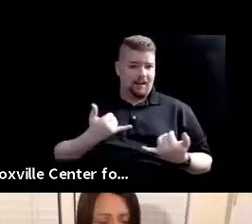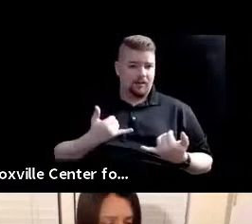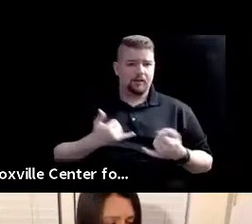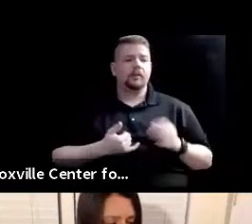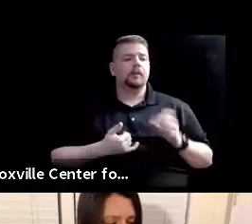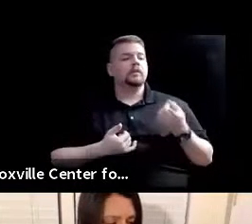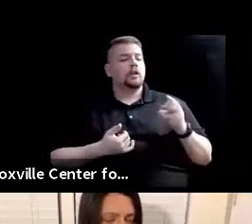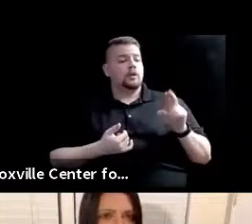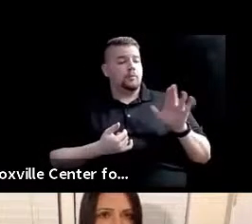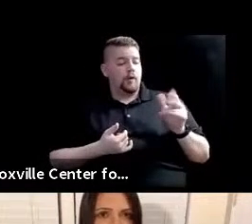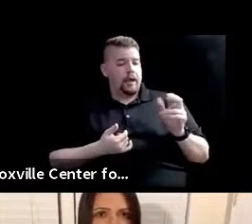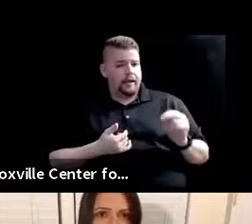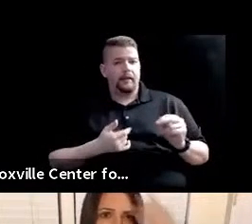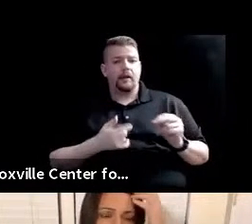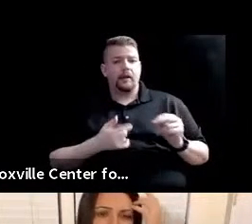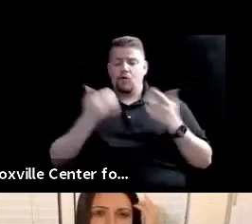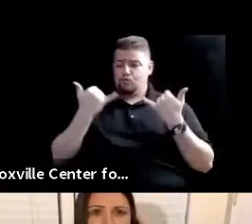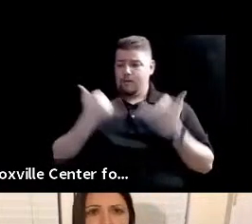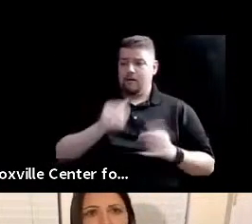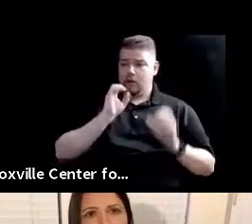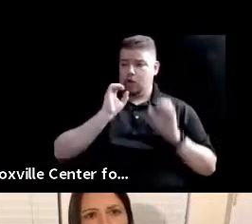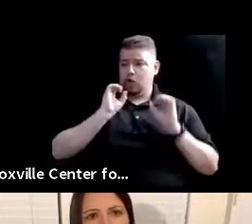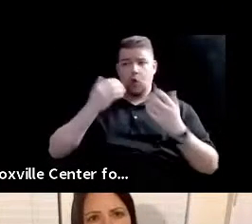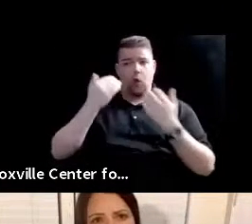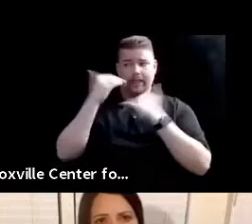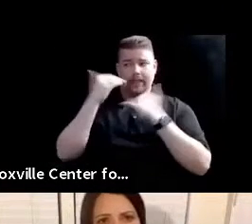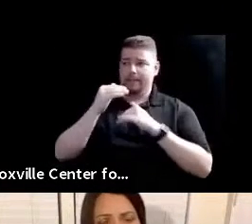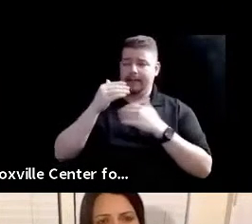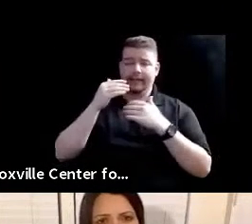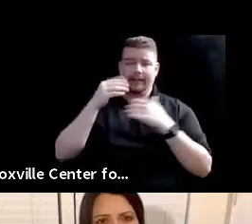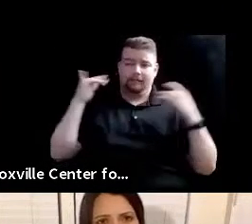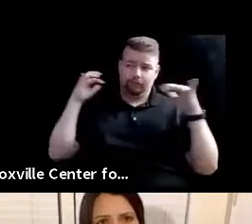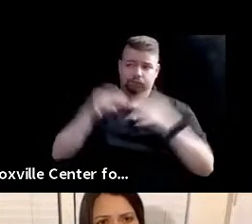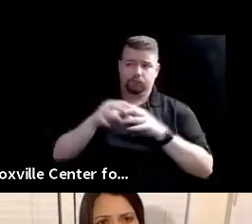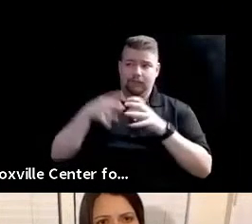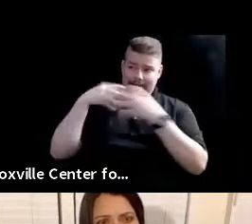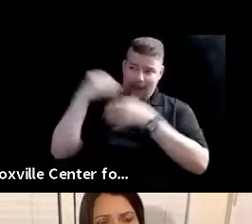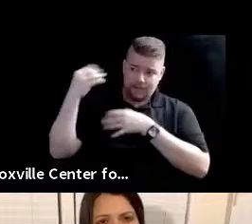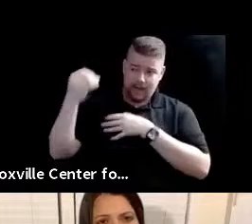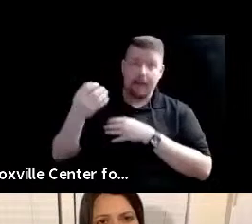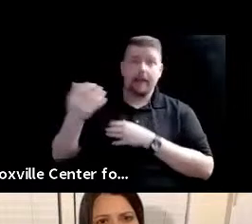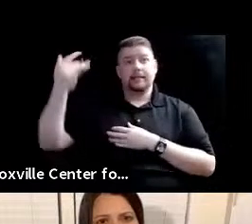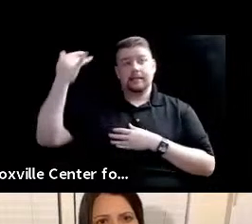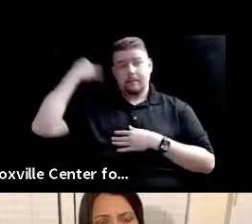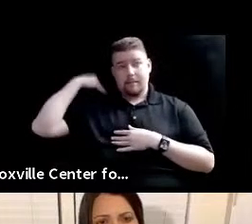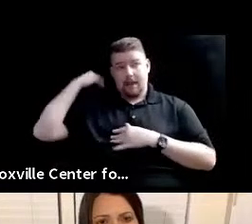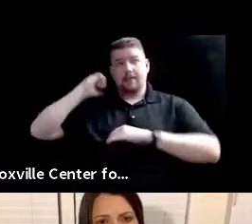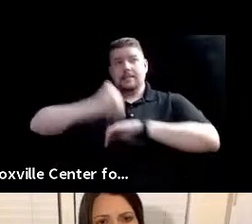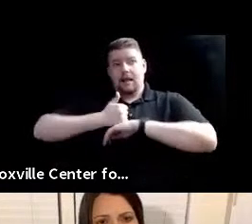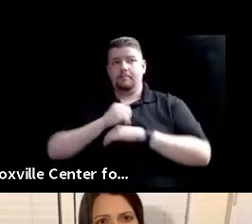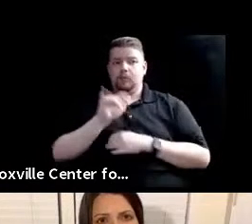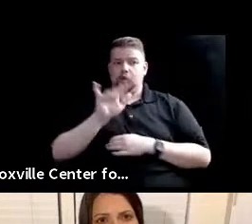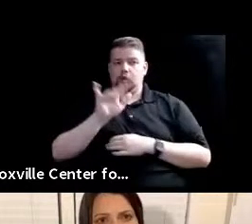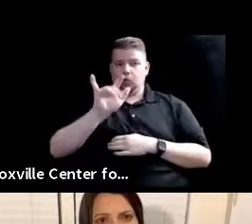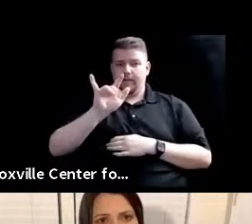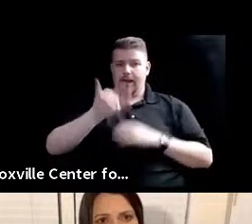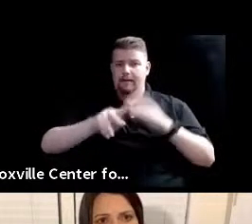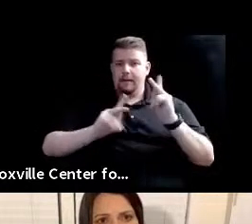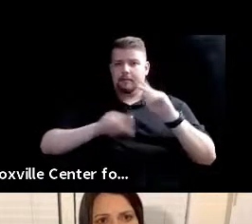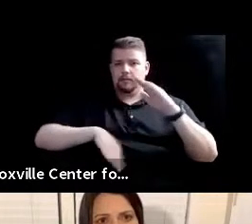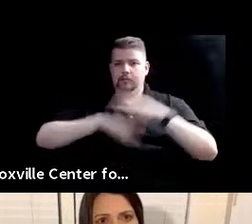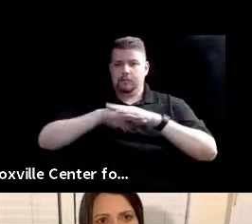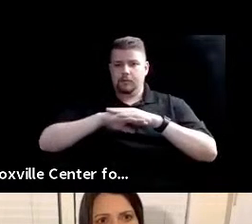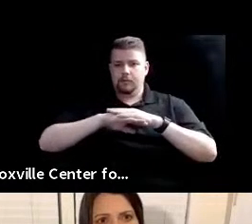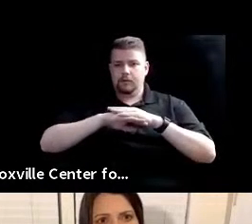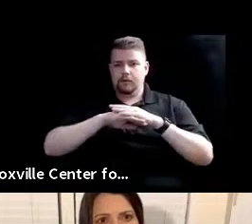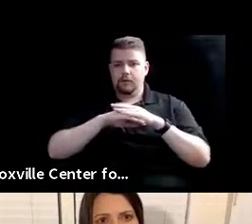Currently, we don't have any limits on gatherings at all. In the past, we've had 25 people